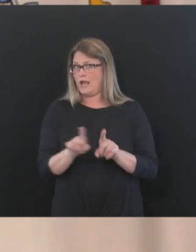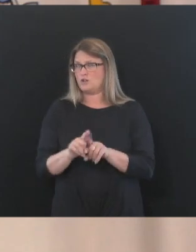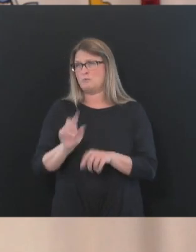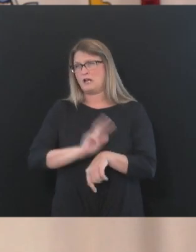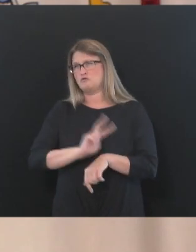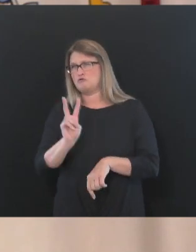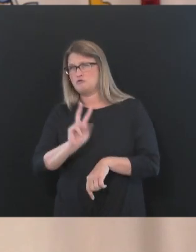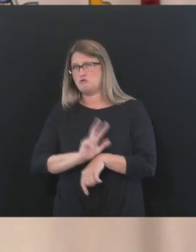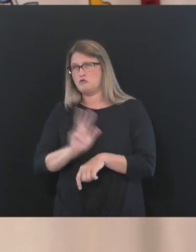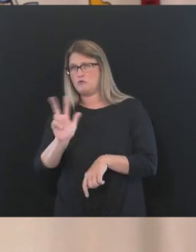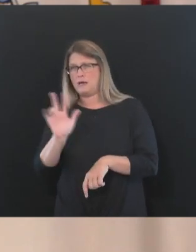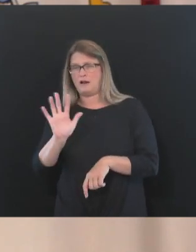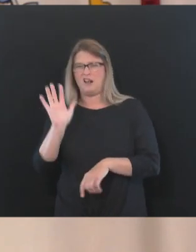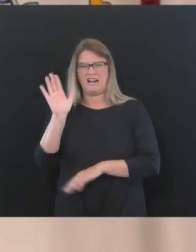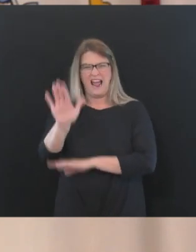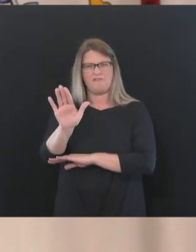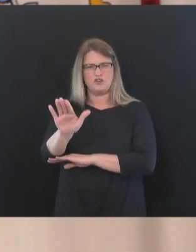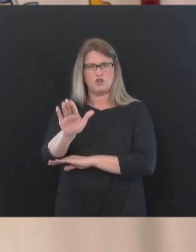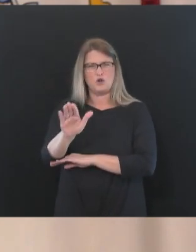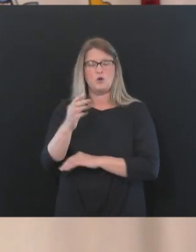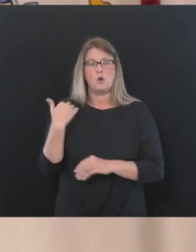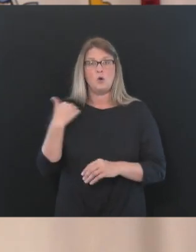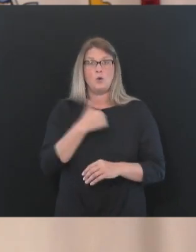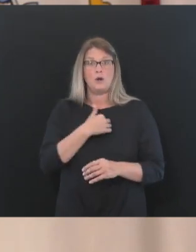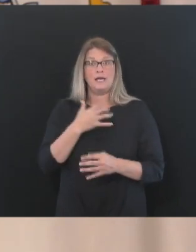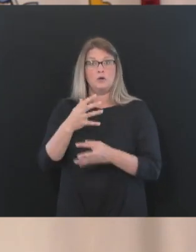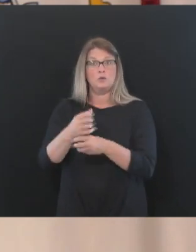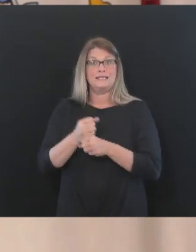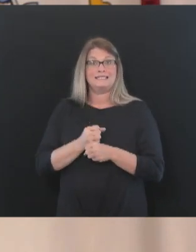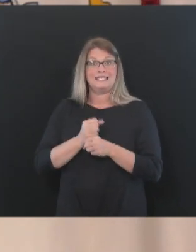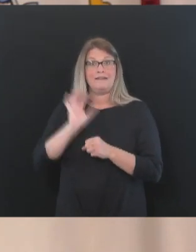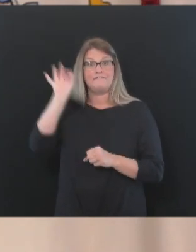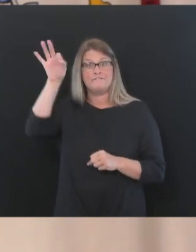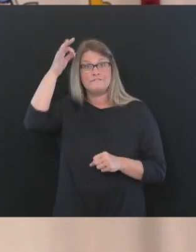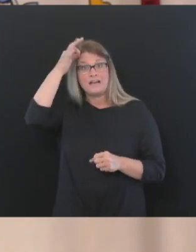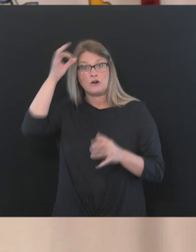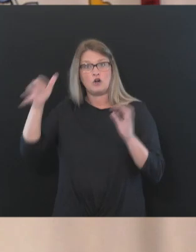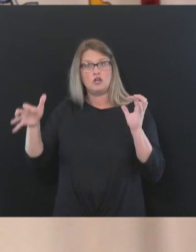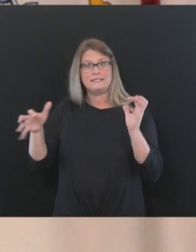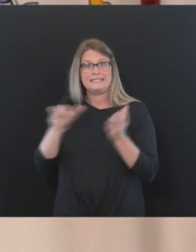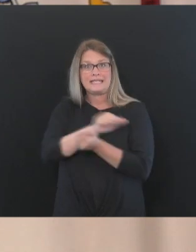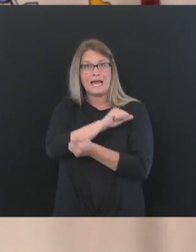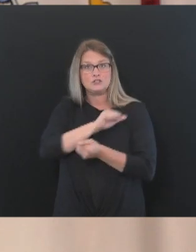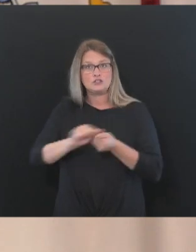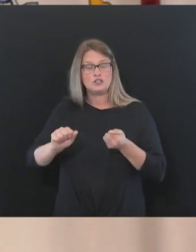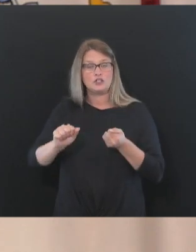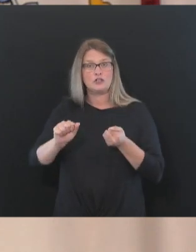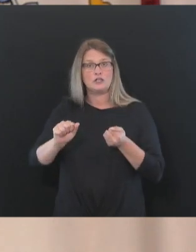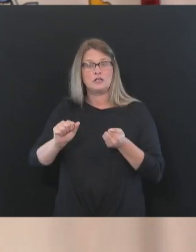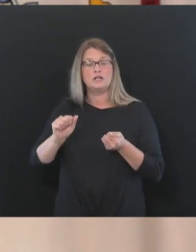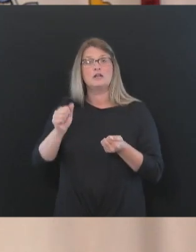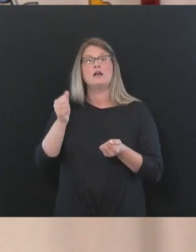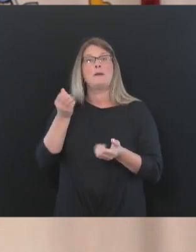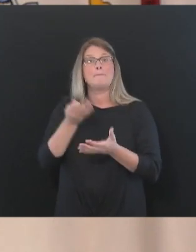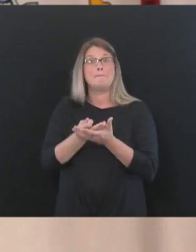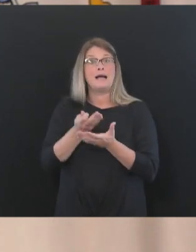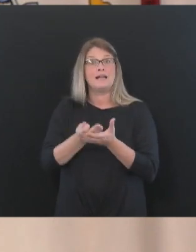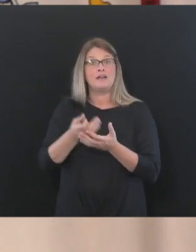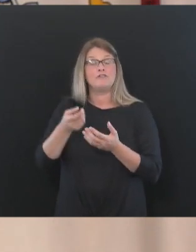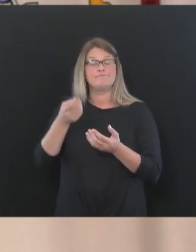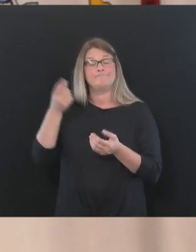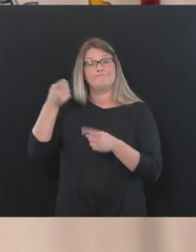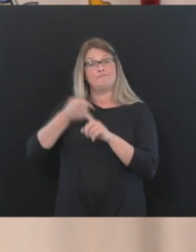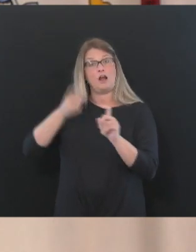in the day, we got our federal disaster declaration from the federal government, which was a really good